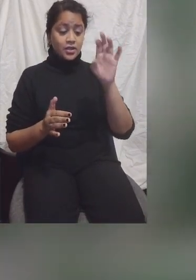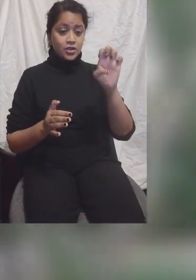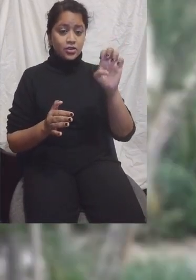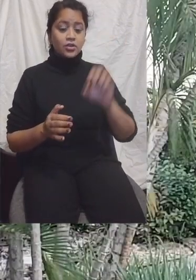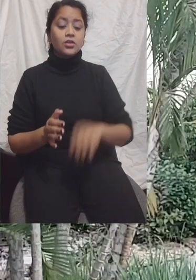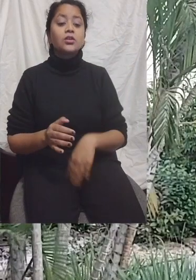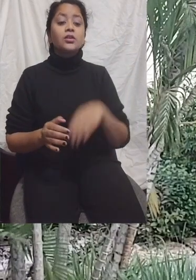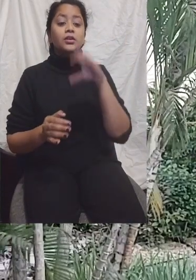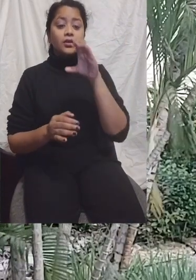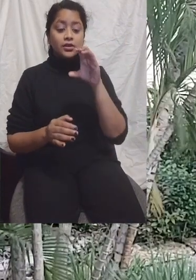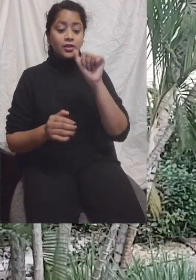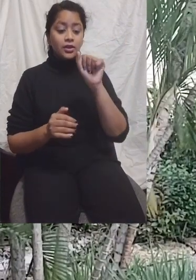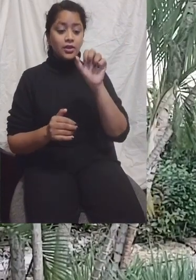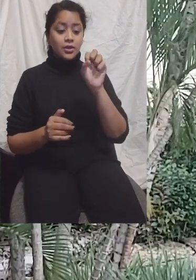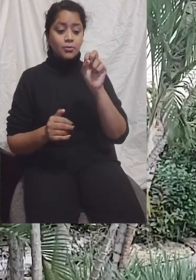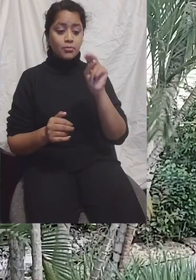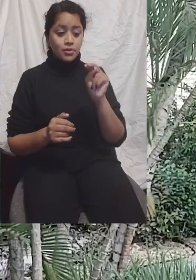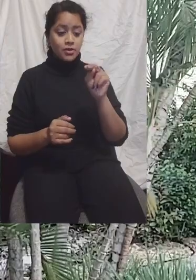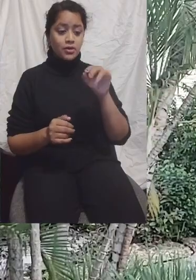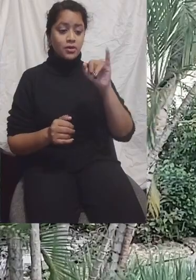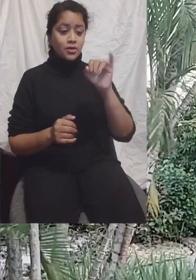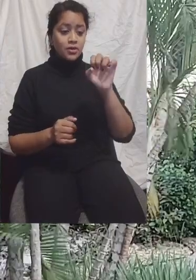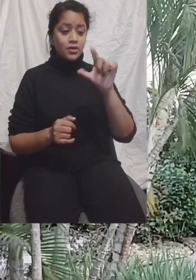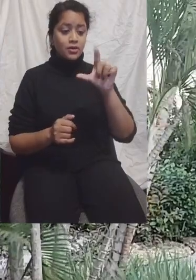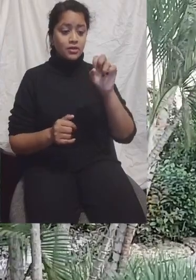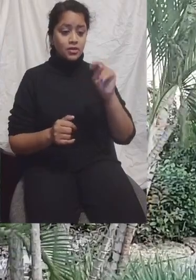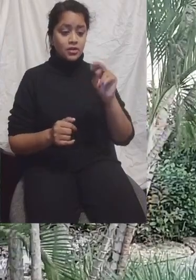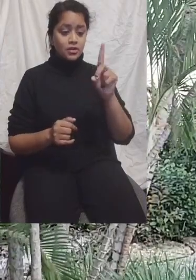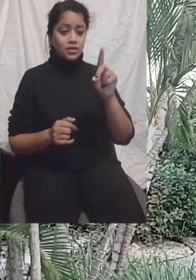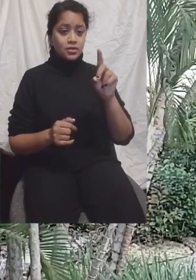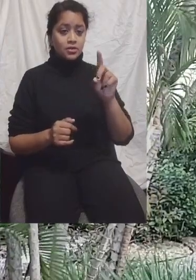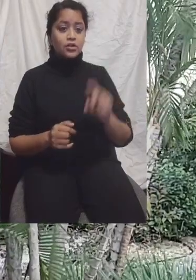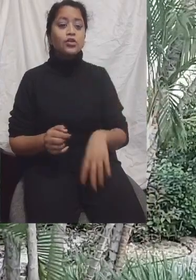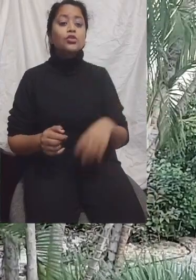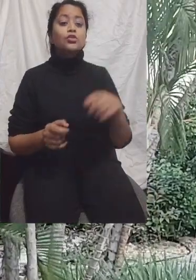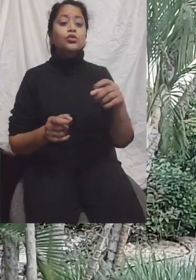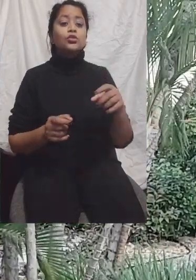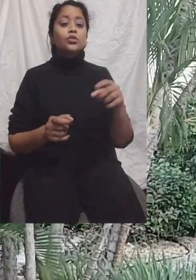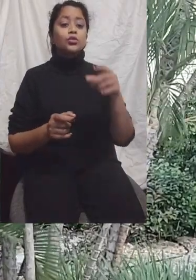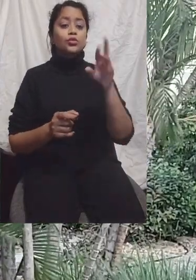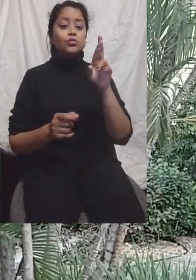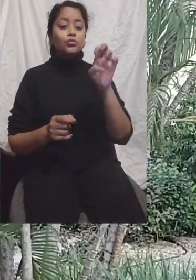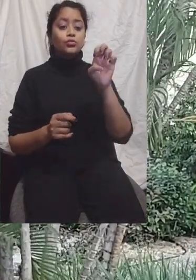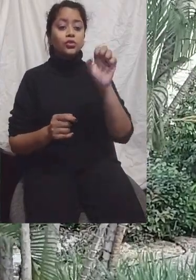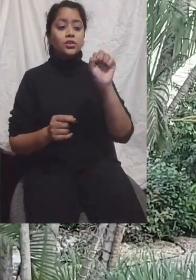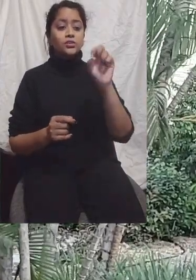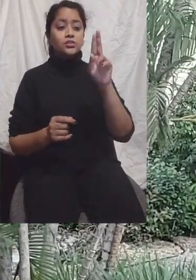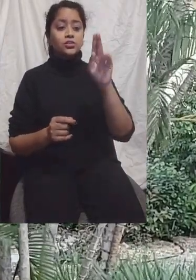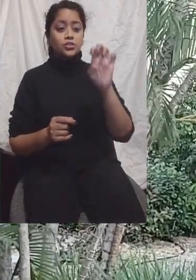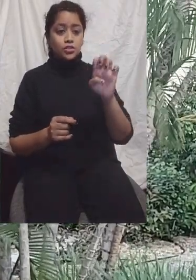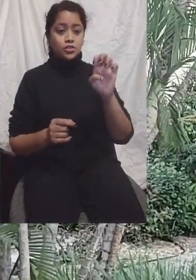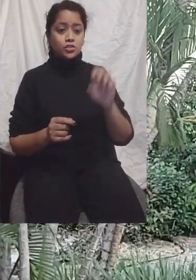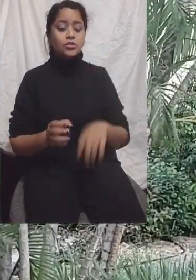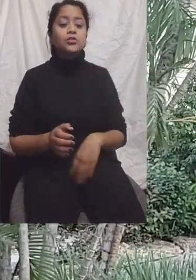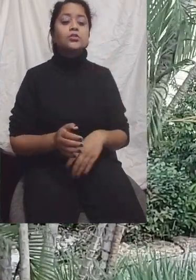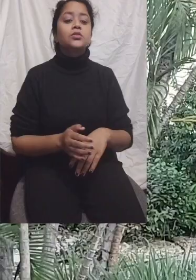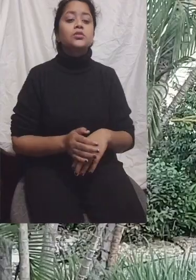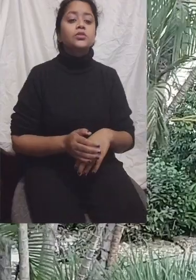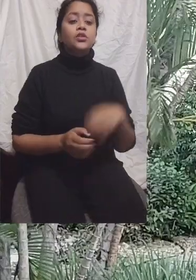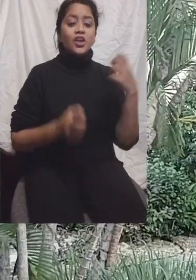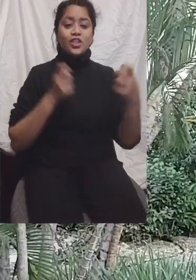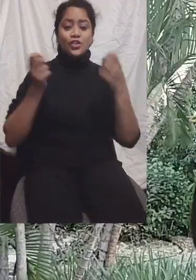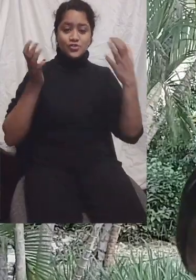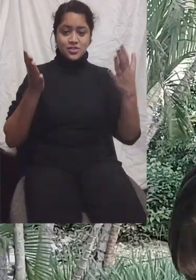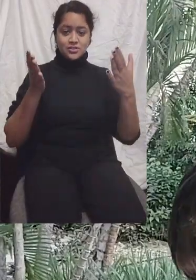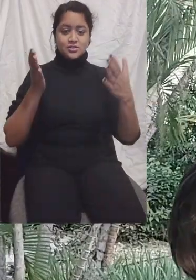Yeah, my name's Leslie, and I am one of the directors of C.A.R.E, Cayman Animal Rescue Enthusiasts. So